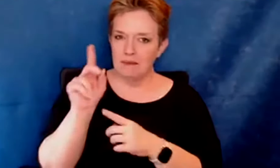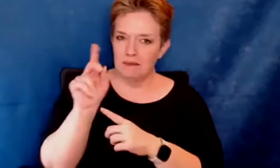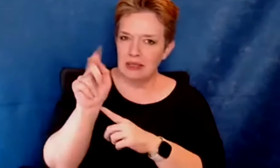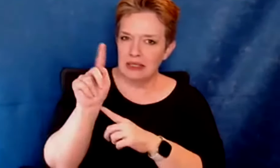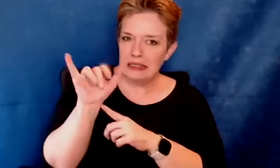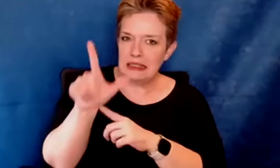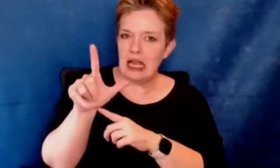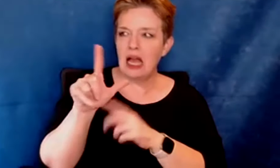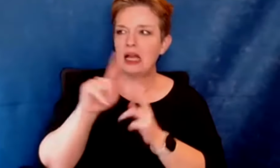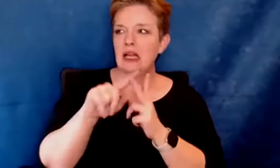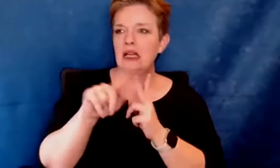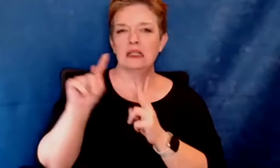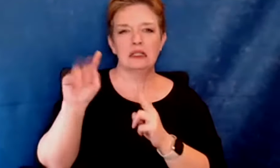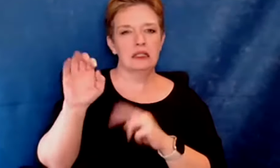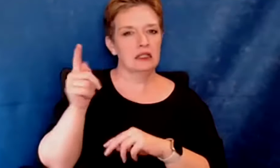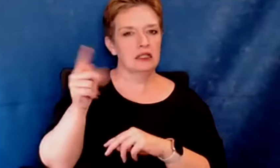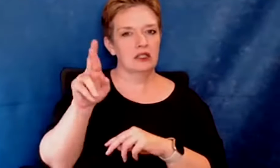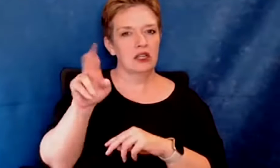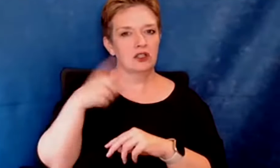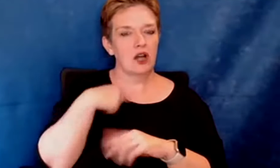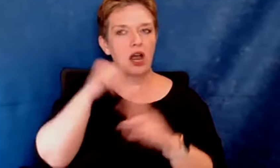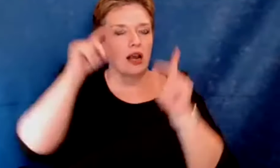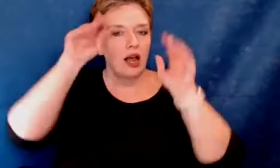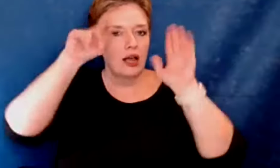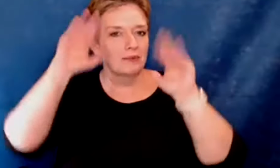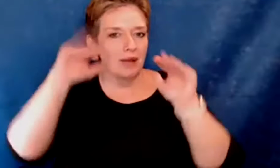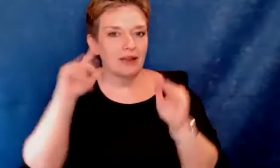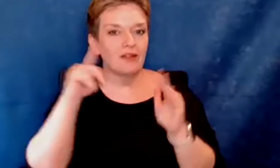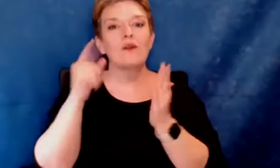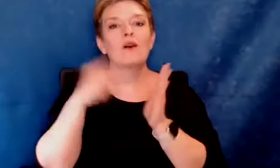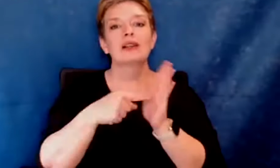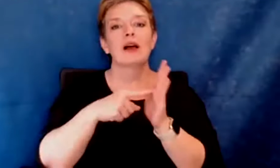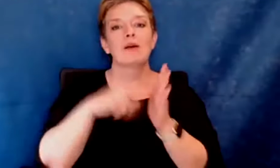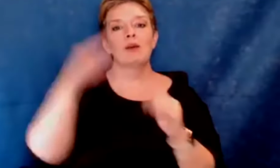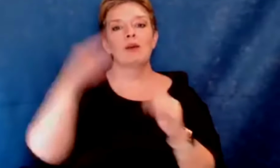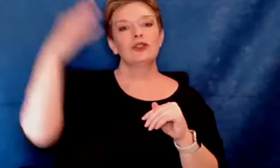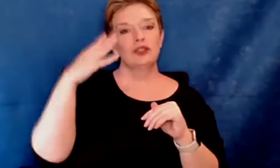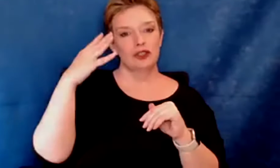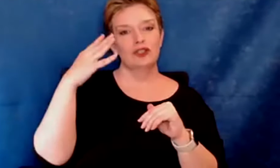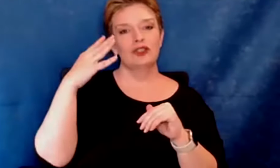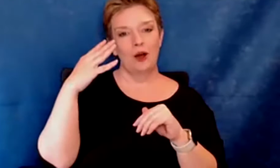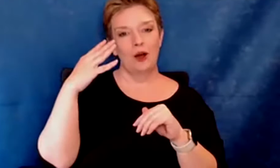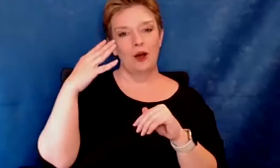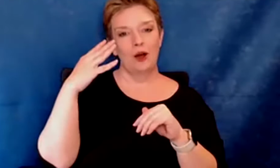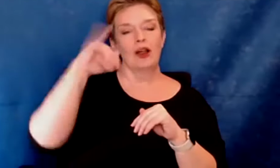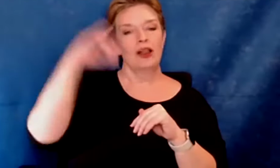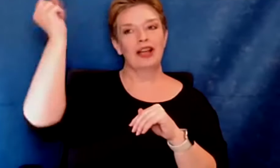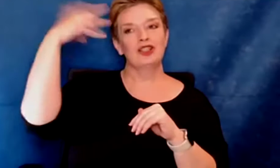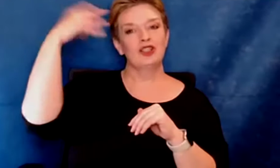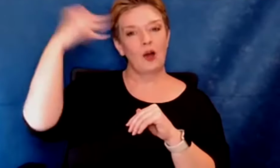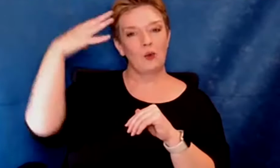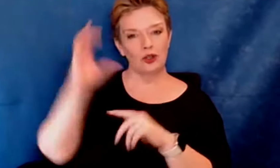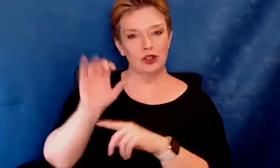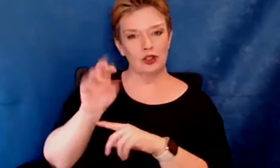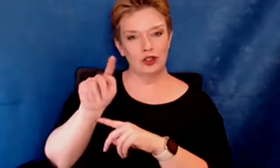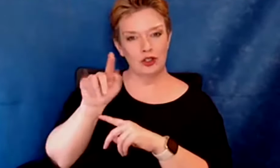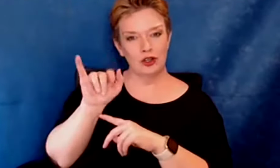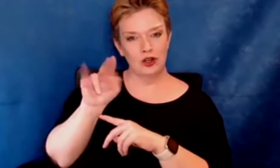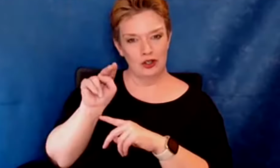throughout the house. Like the shower curtain is made up of those little flower details that I saw in